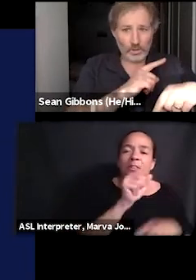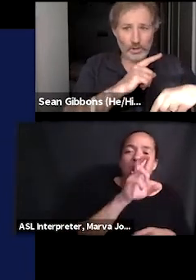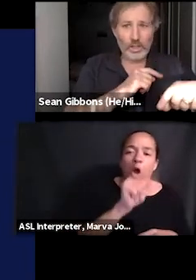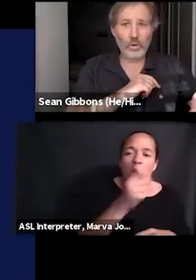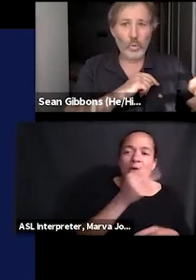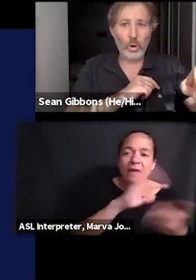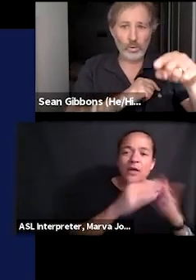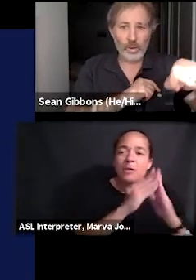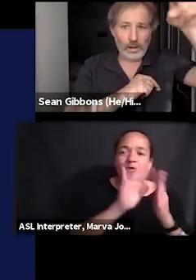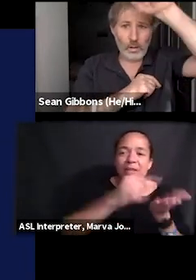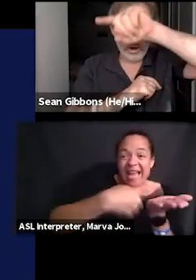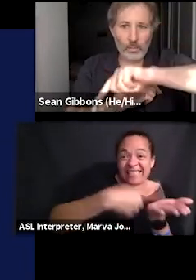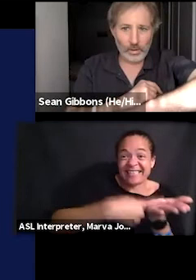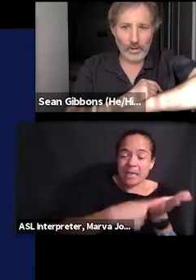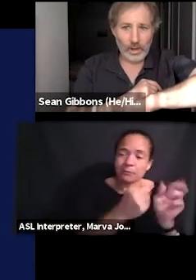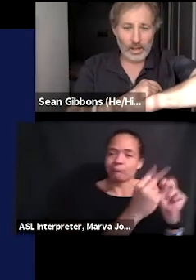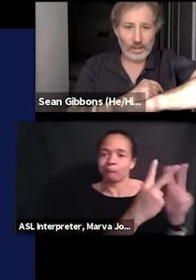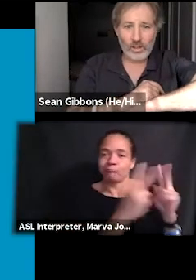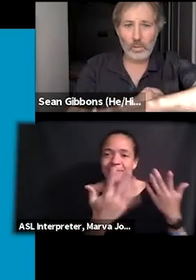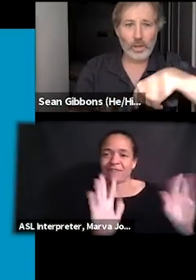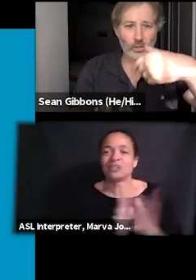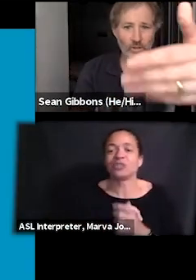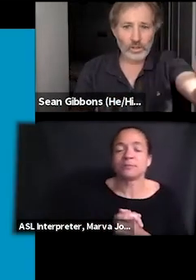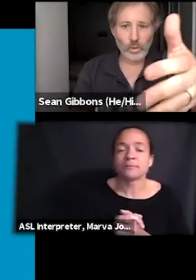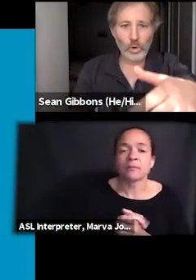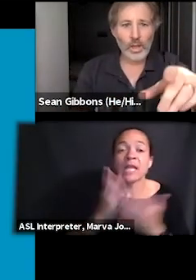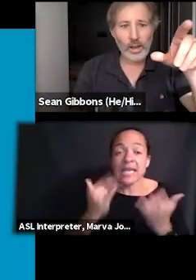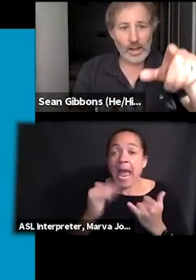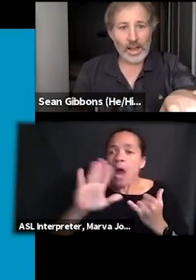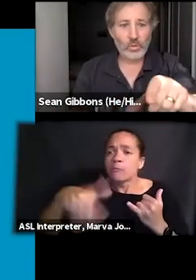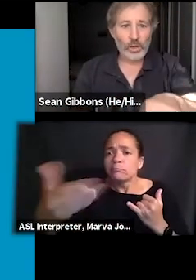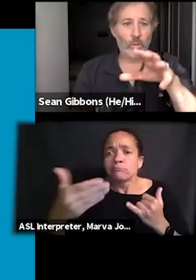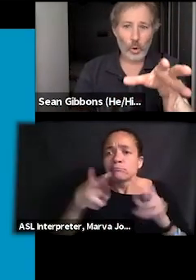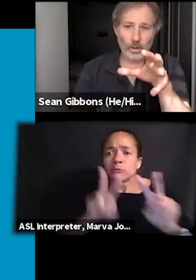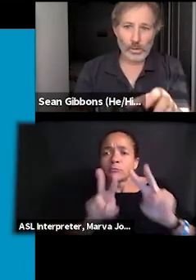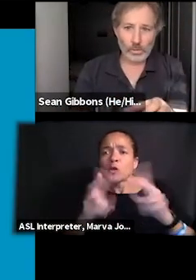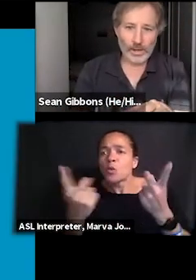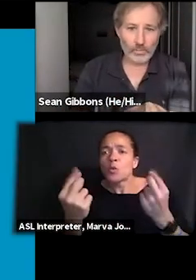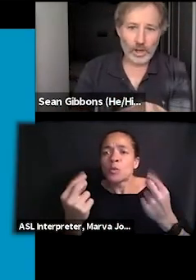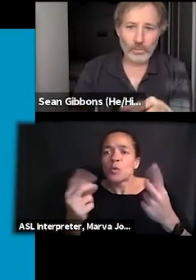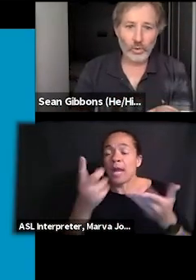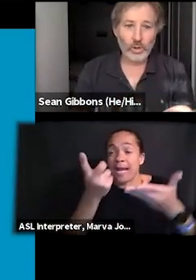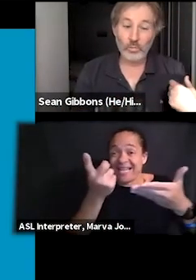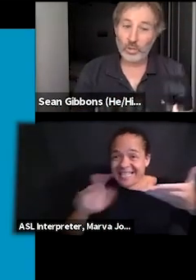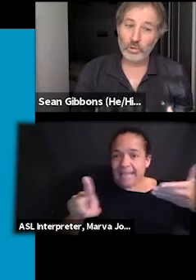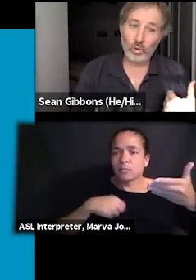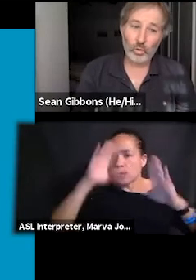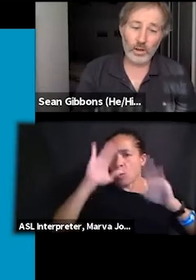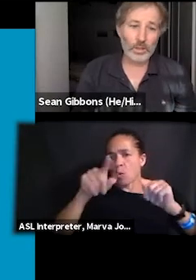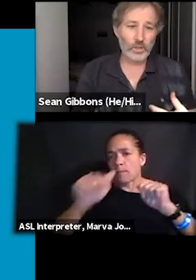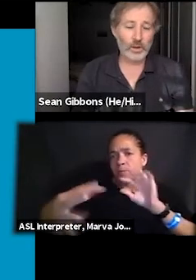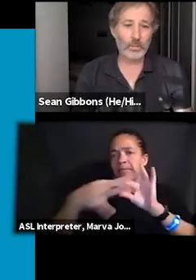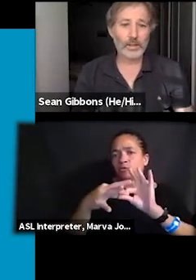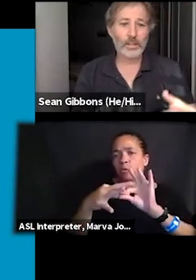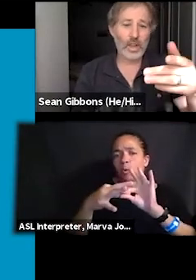before we get started here, what we've got coming up in the next couple weeks. So Tristan, if you would, next week, we hope you're gonna be able to make some time to join us.